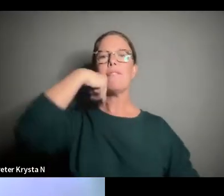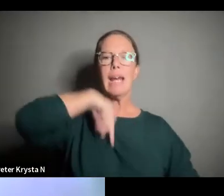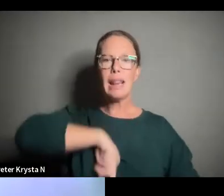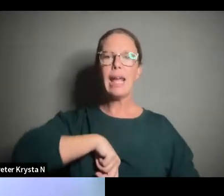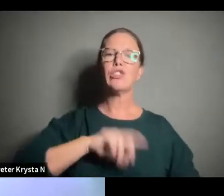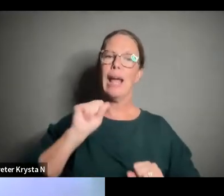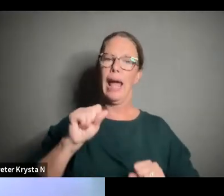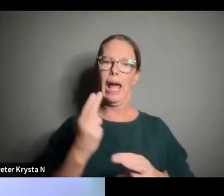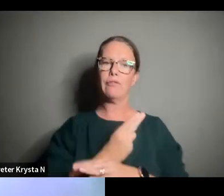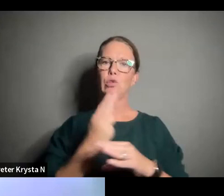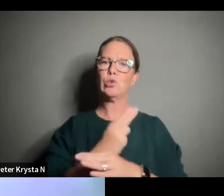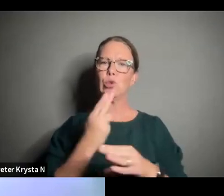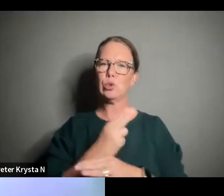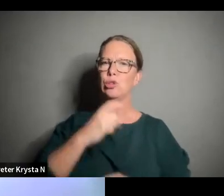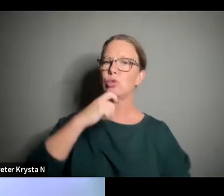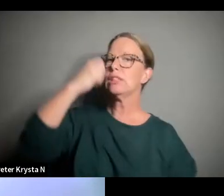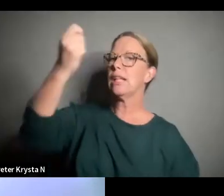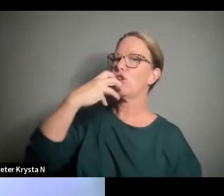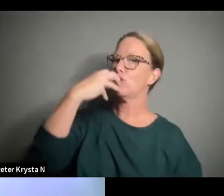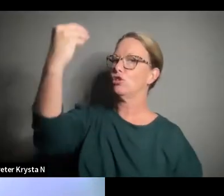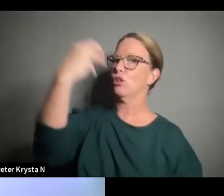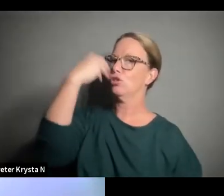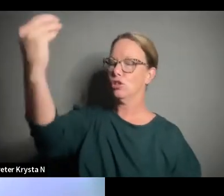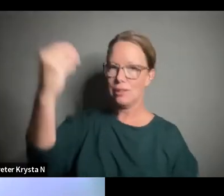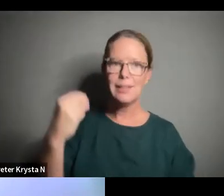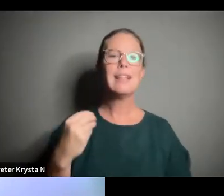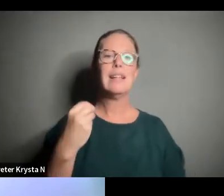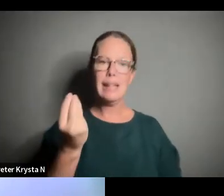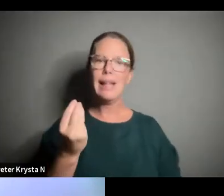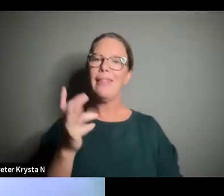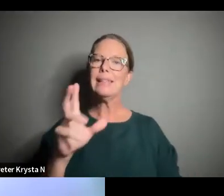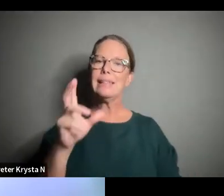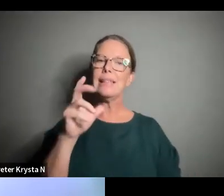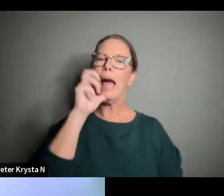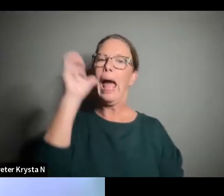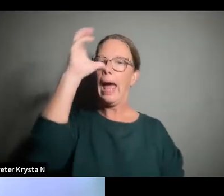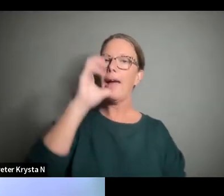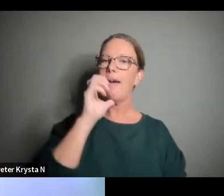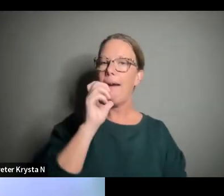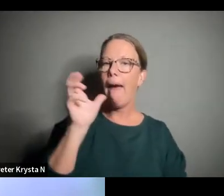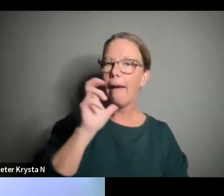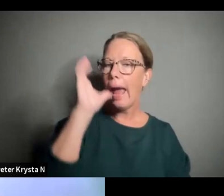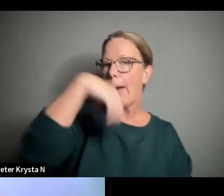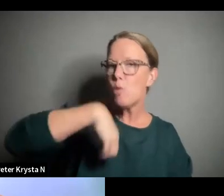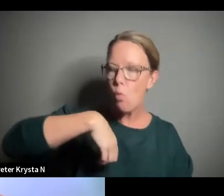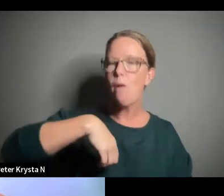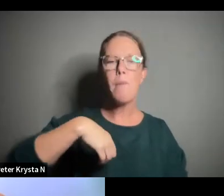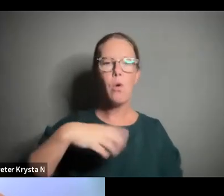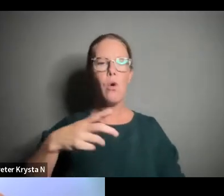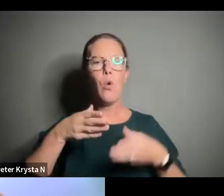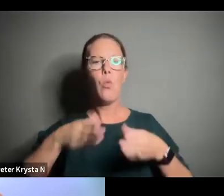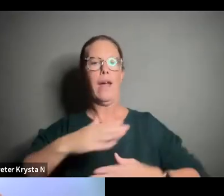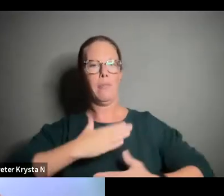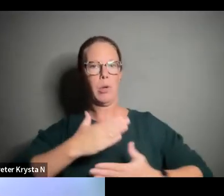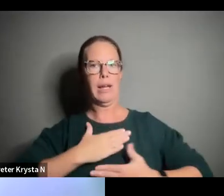an abnormal way of breathing. You have air being forced into your lungs, and that goes into what we call your anterior part of your diaphragms, or anterior part